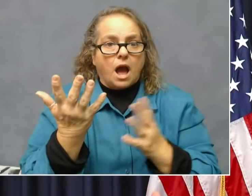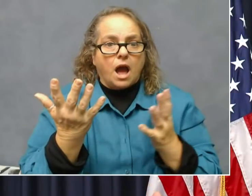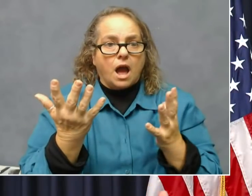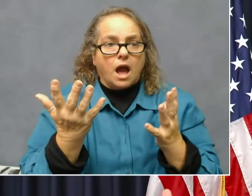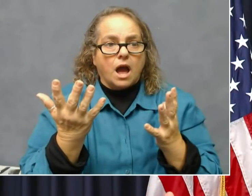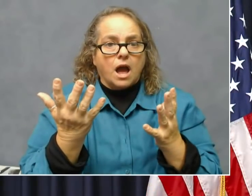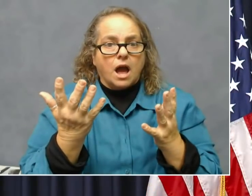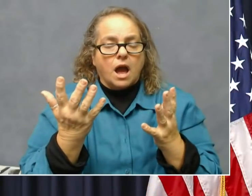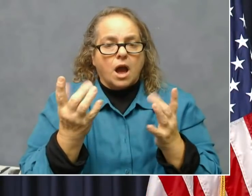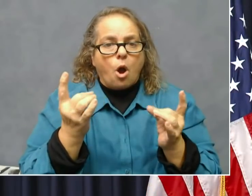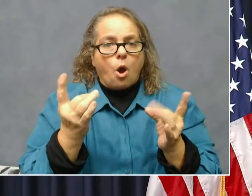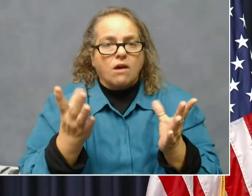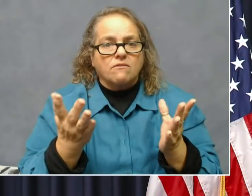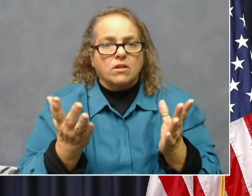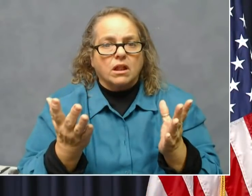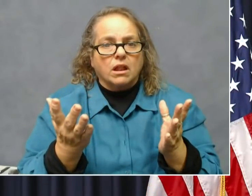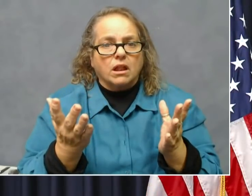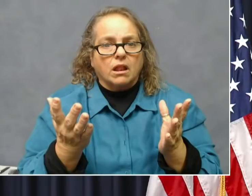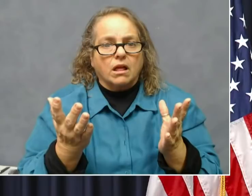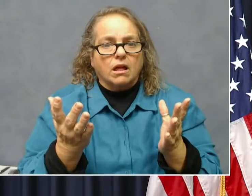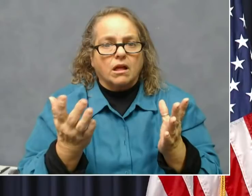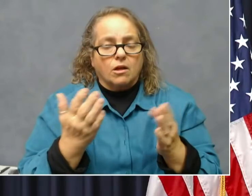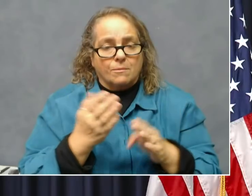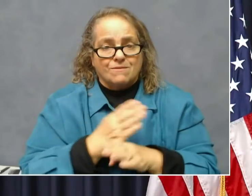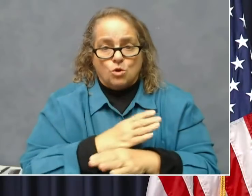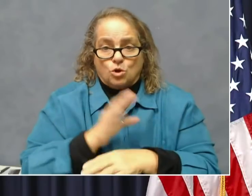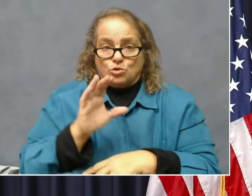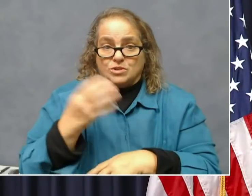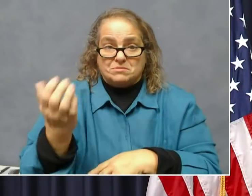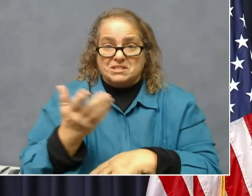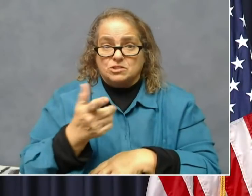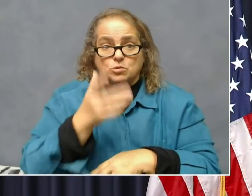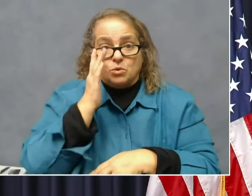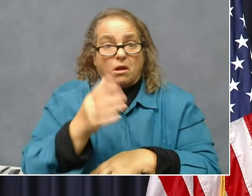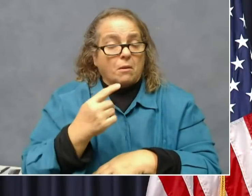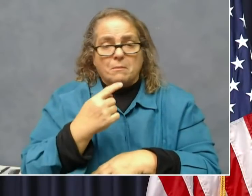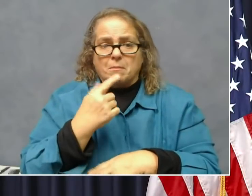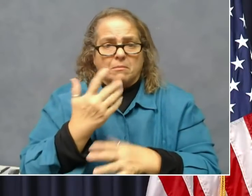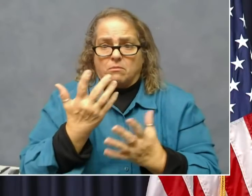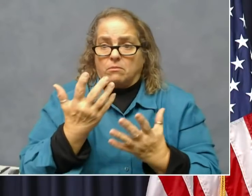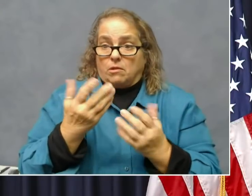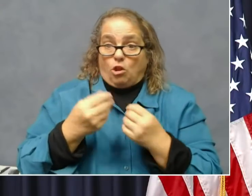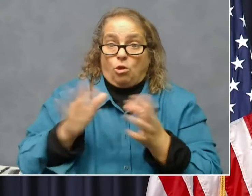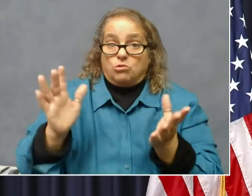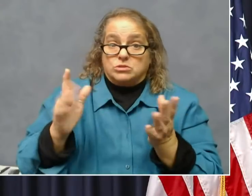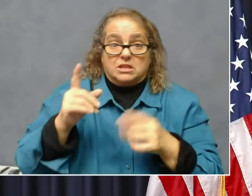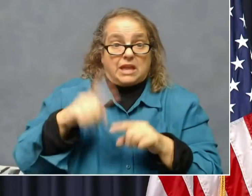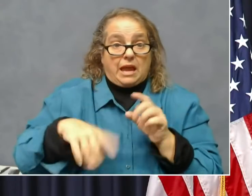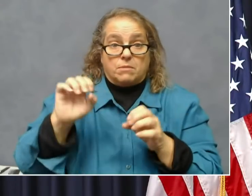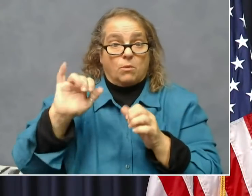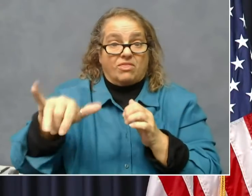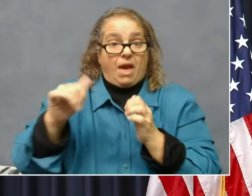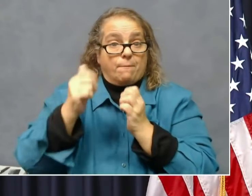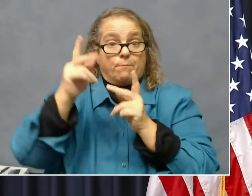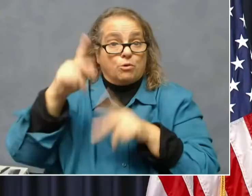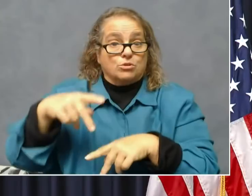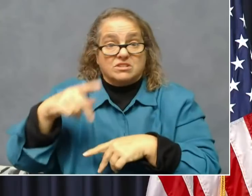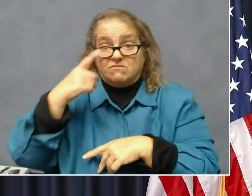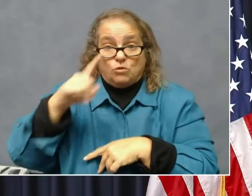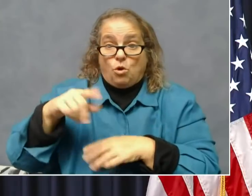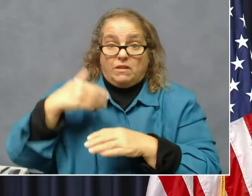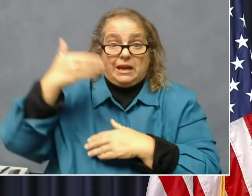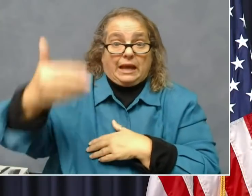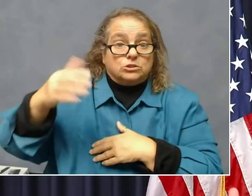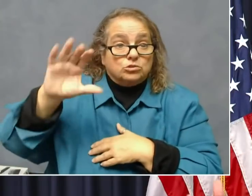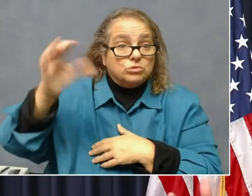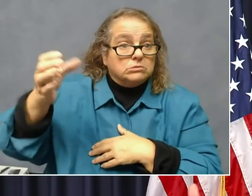8, 9, 10, 15 other Christmases with them. I think people see the stakes now. They can see the timing, knowing that we're going to defeat